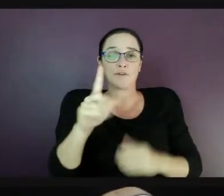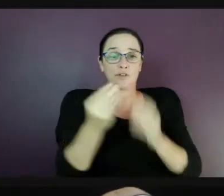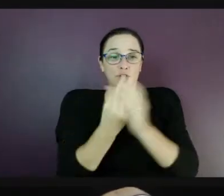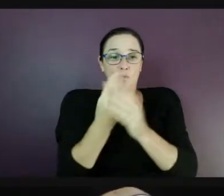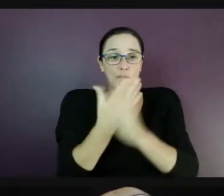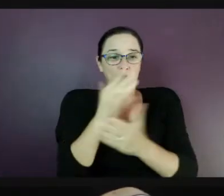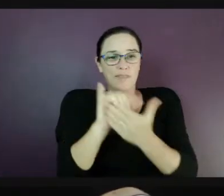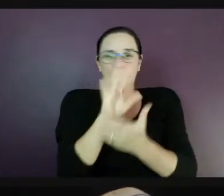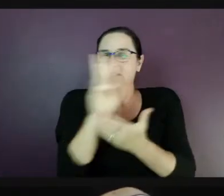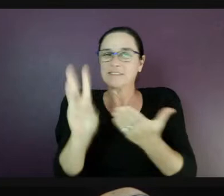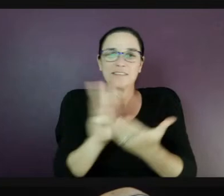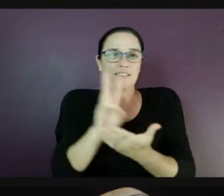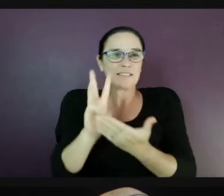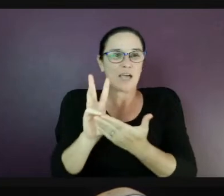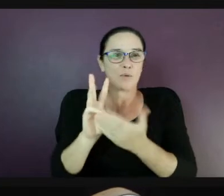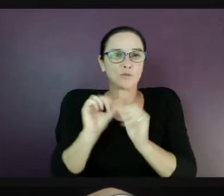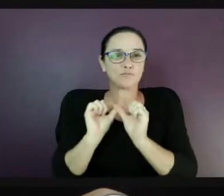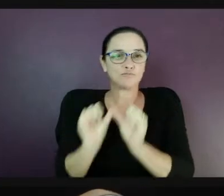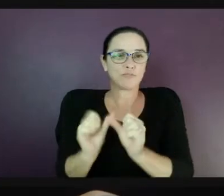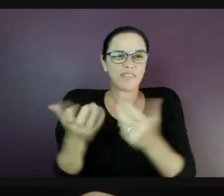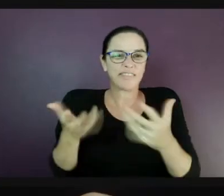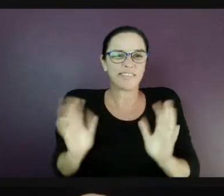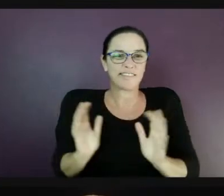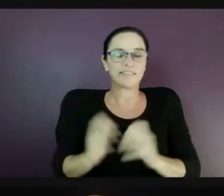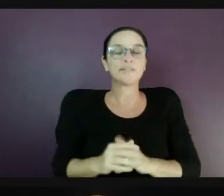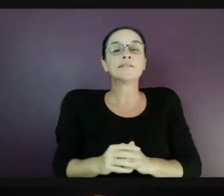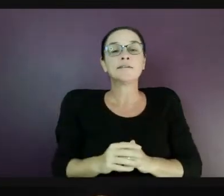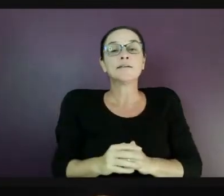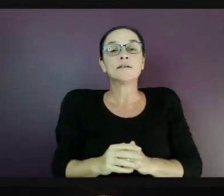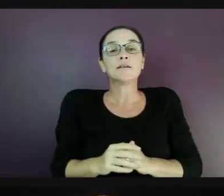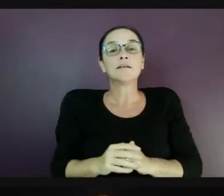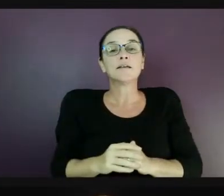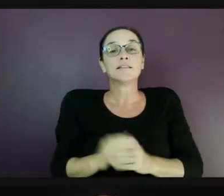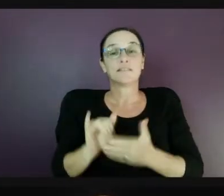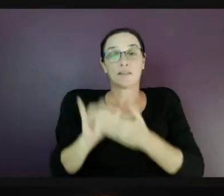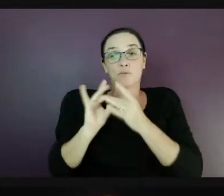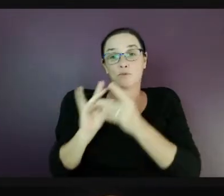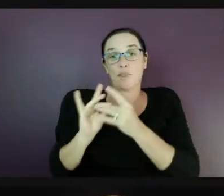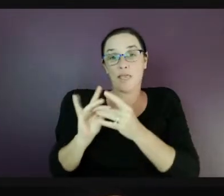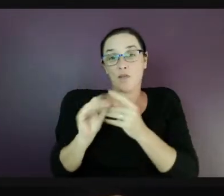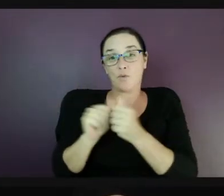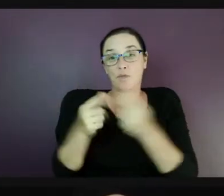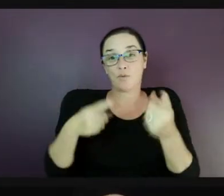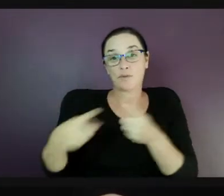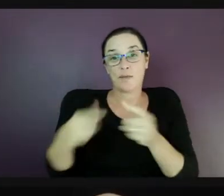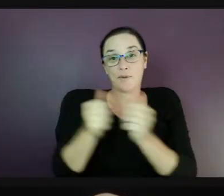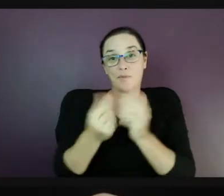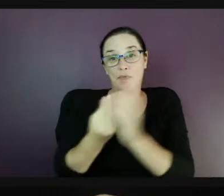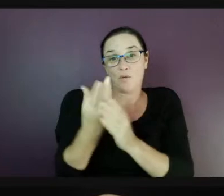long. And that mainly relates to what you see with earthquakes happening here.